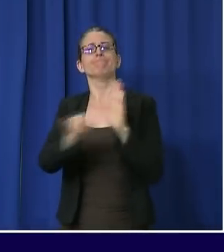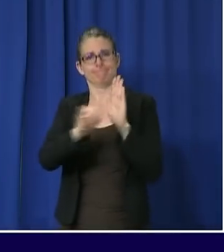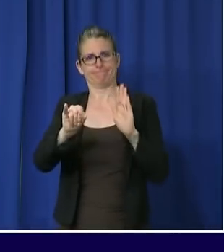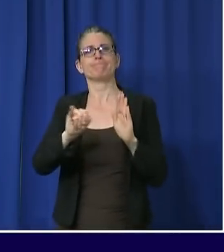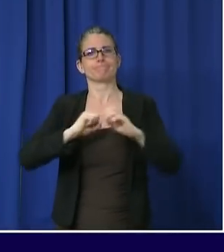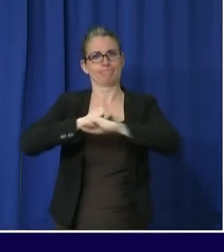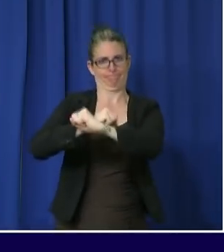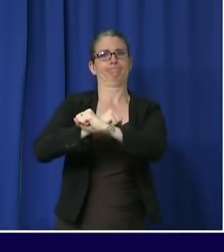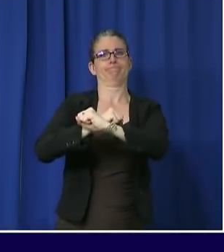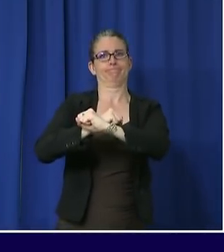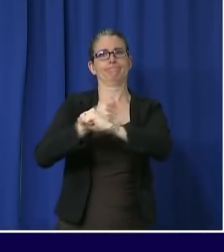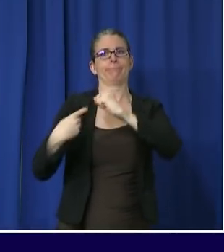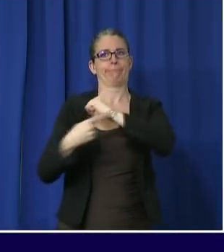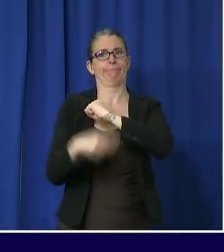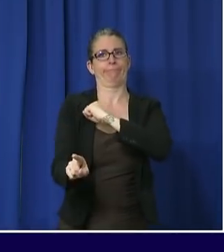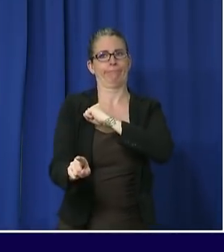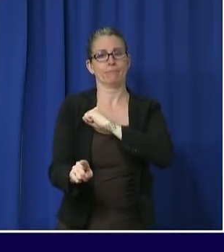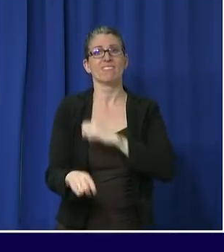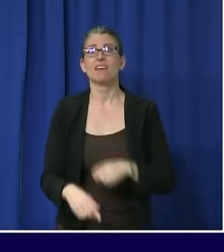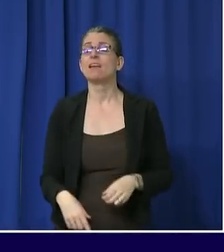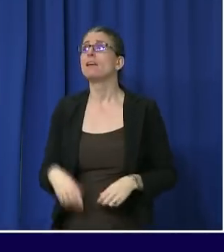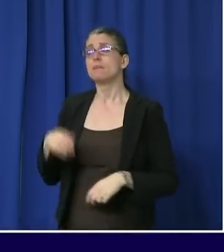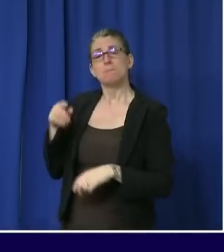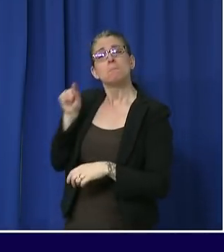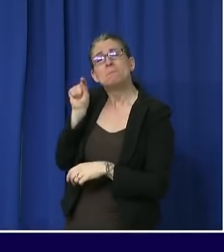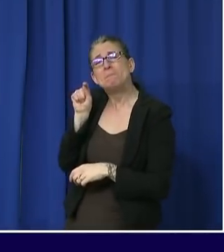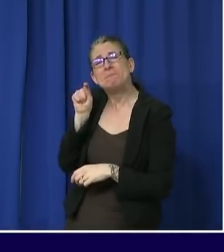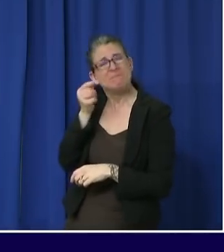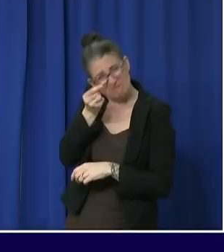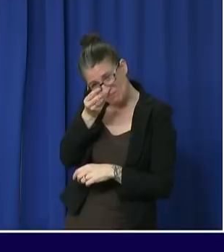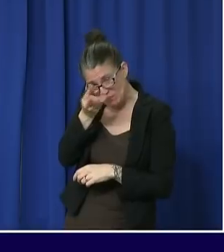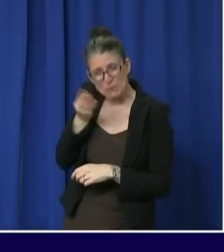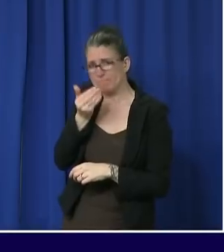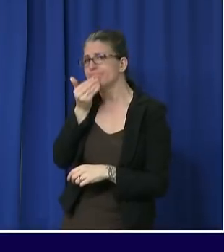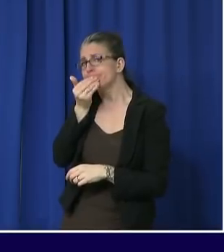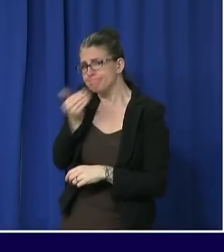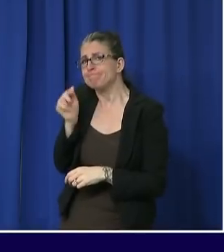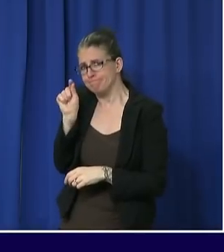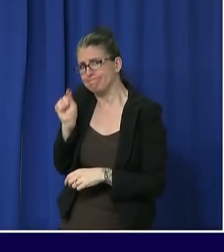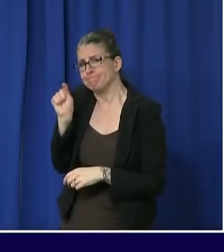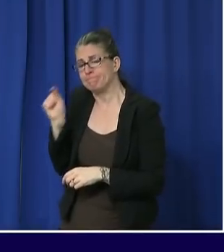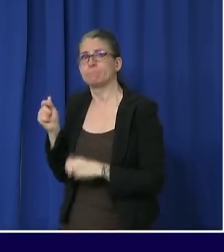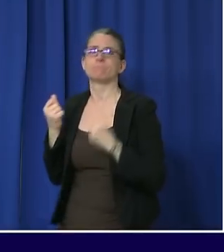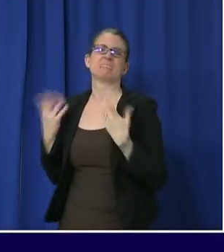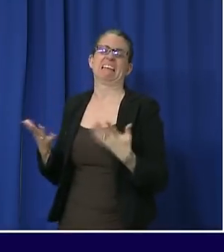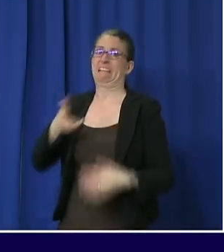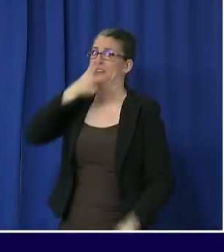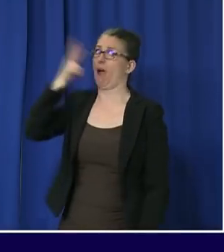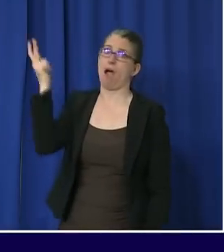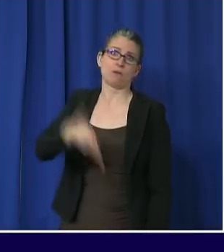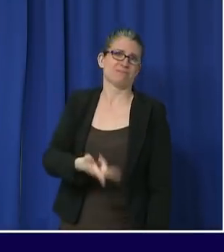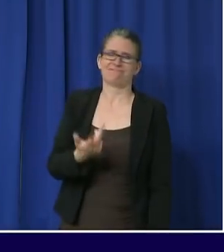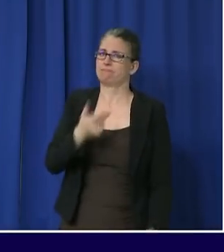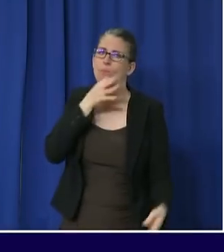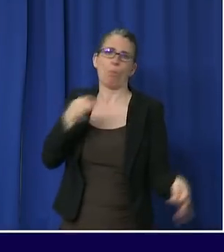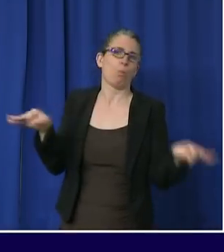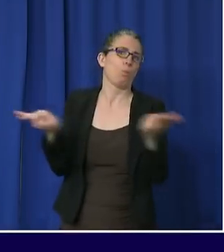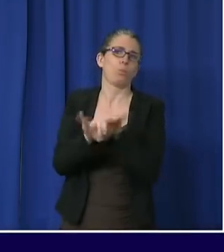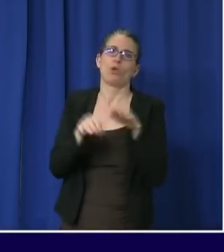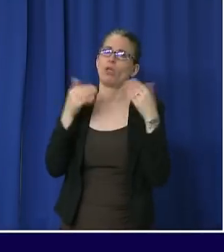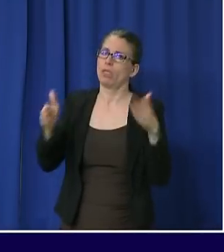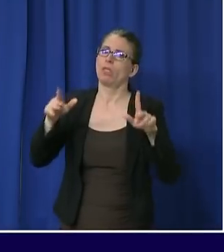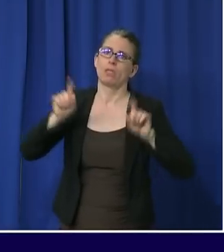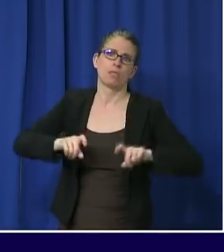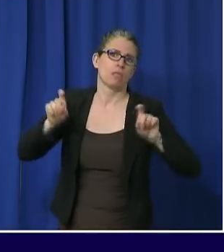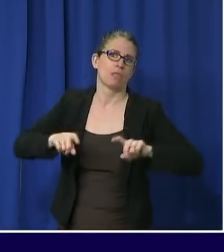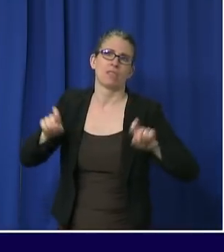that actually last week FDA said, you have 10 days, manufacturers, to prove that your test is good, and if you can't do it, we're going to take your test